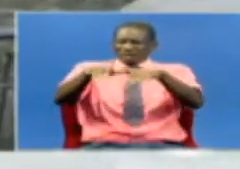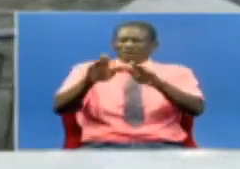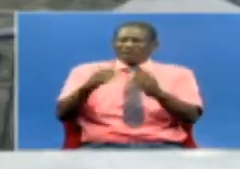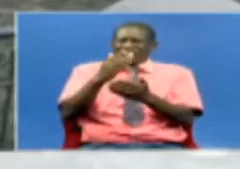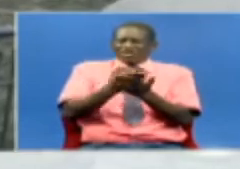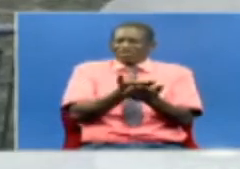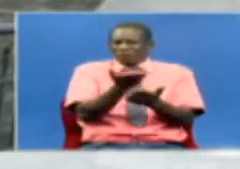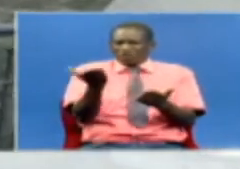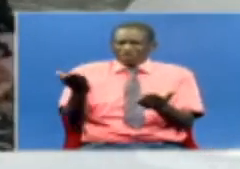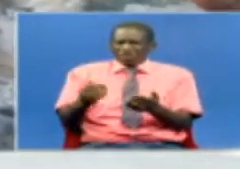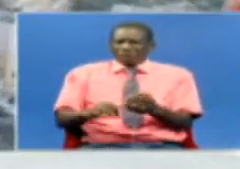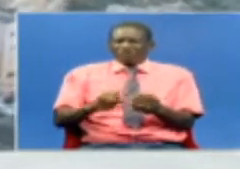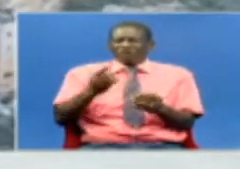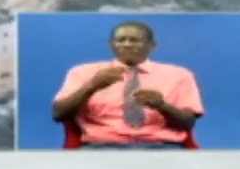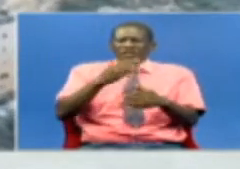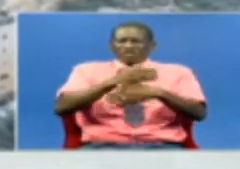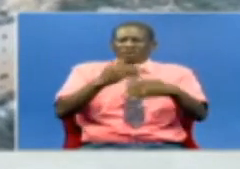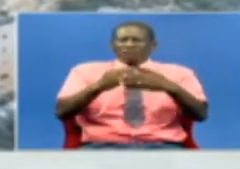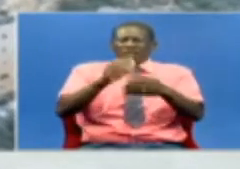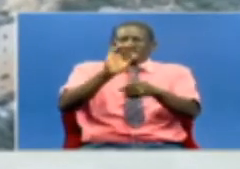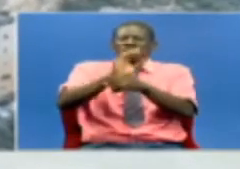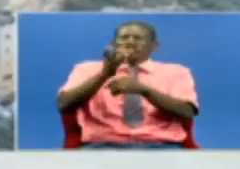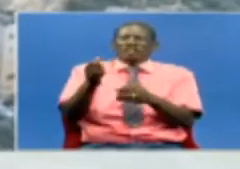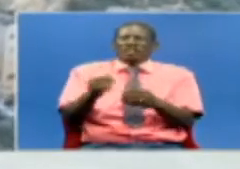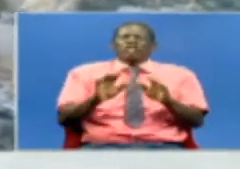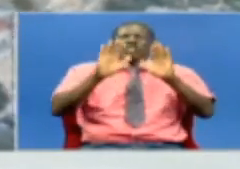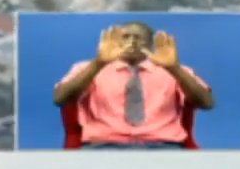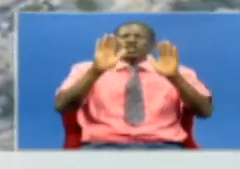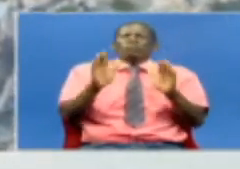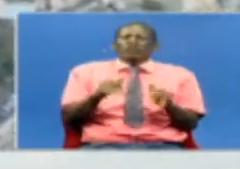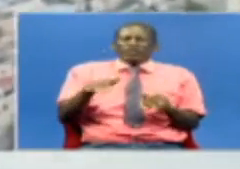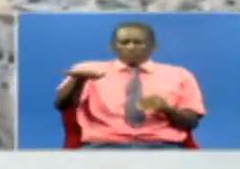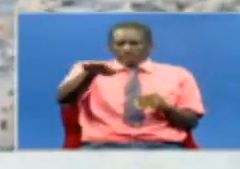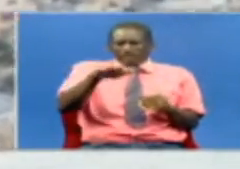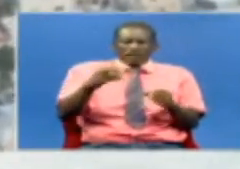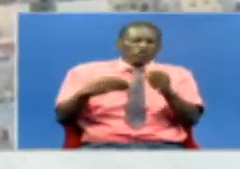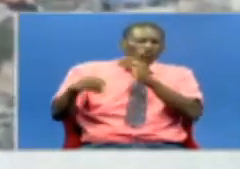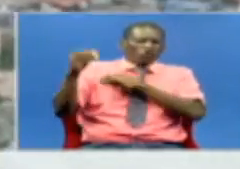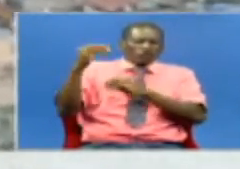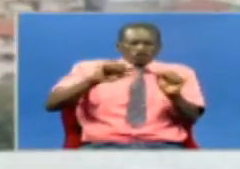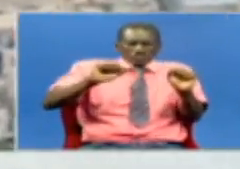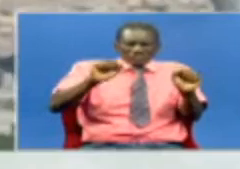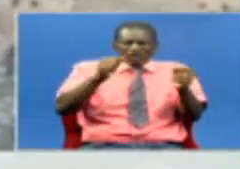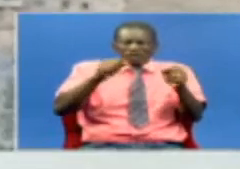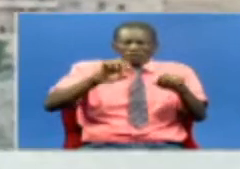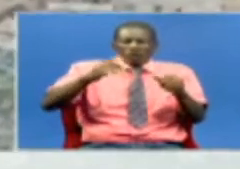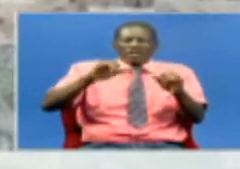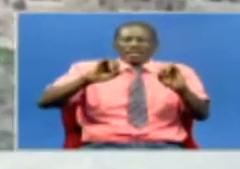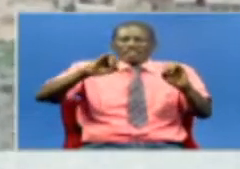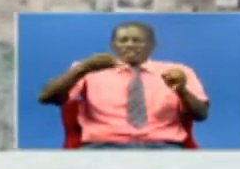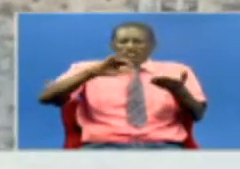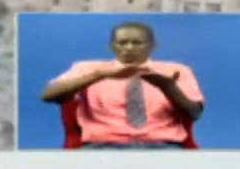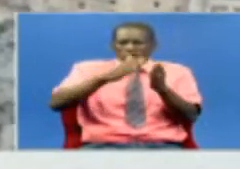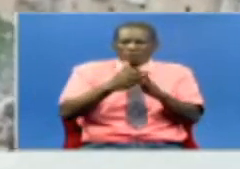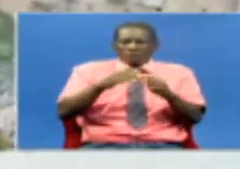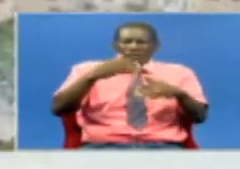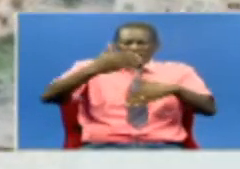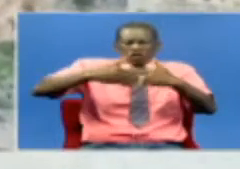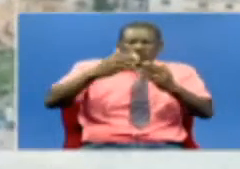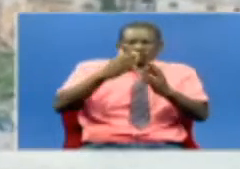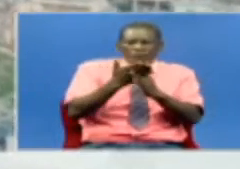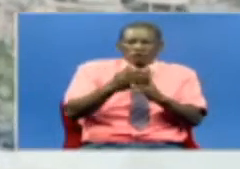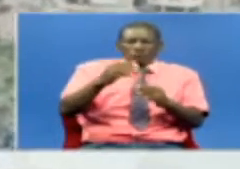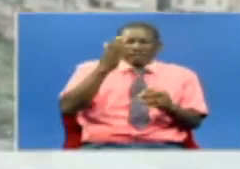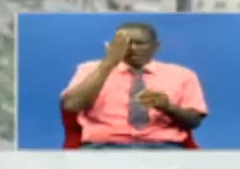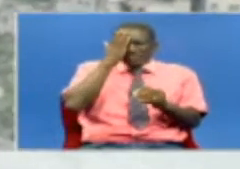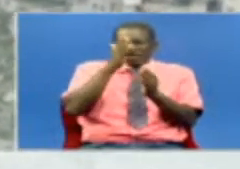back to the first temple period. So important are these pieces of history preserved in Jerusalem that the relationship between Israel